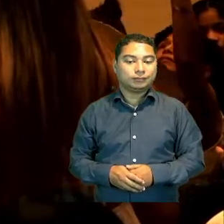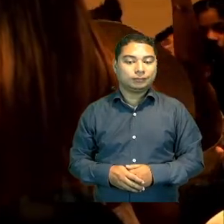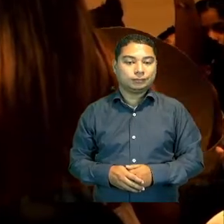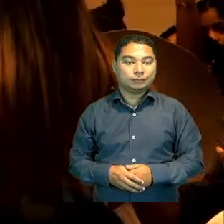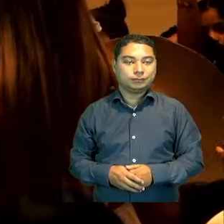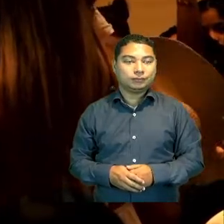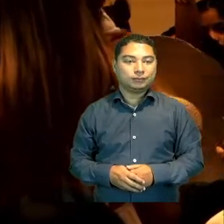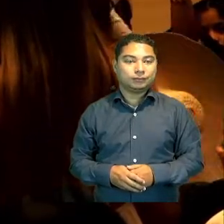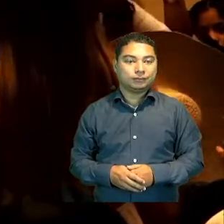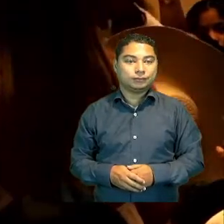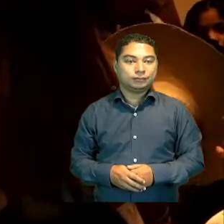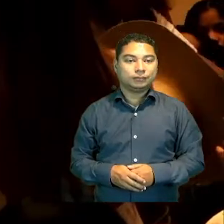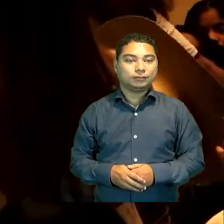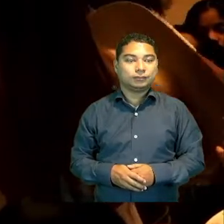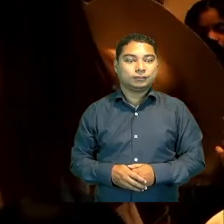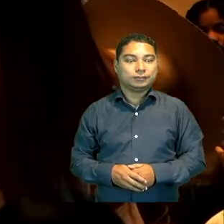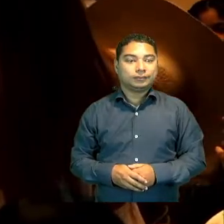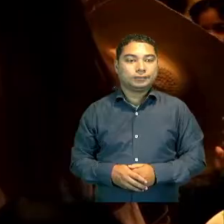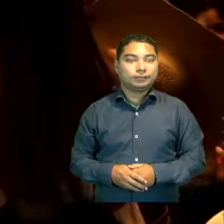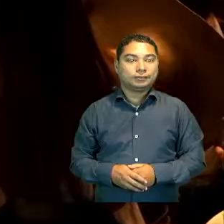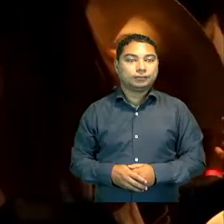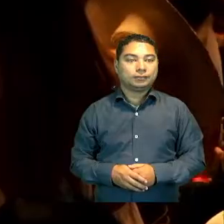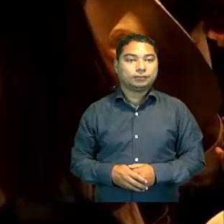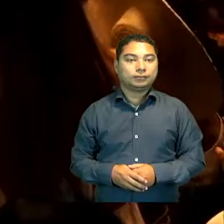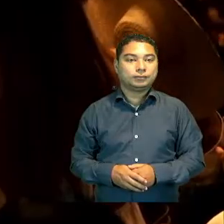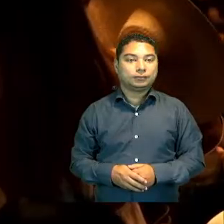That your knowledge is the cure.